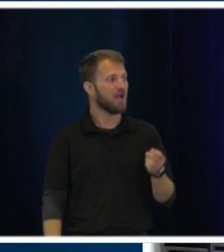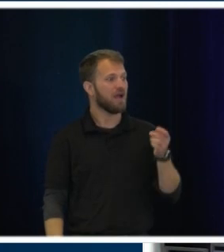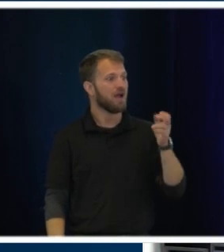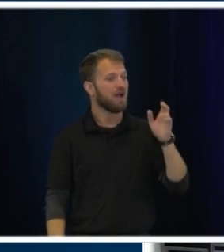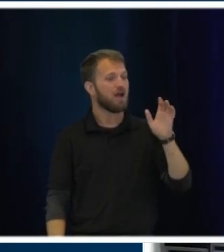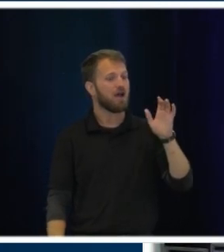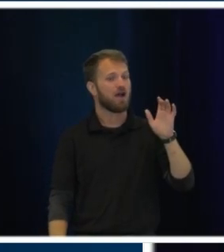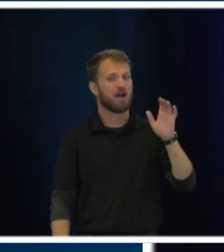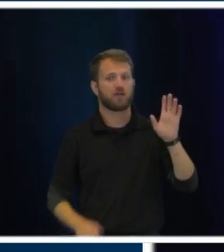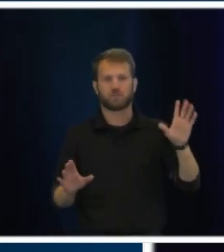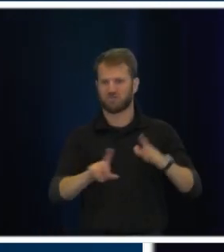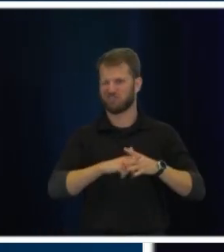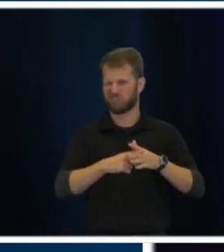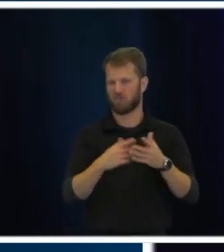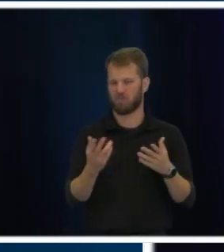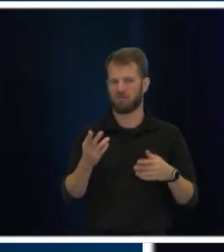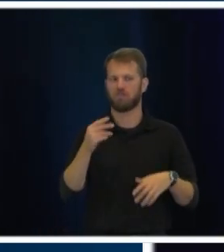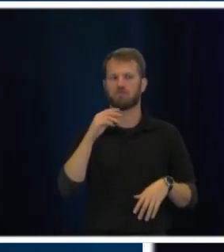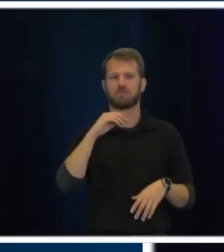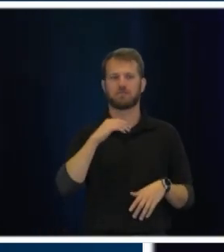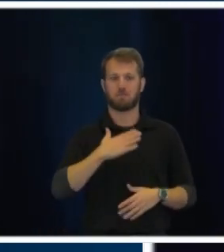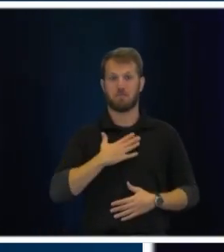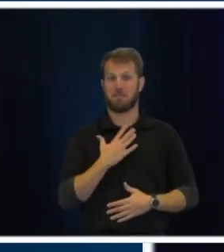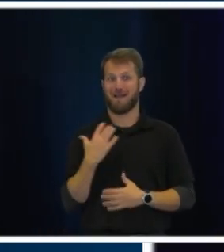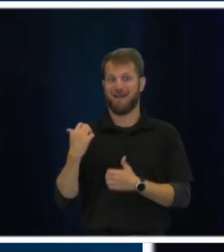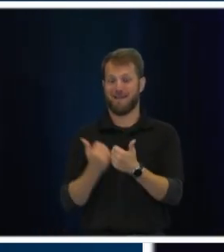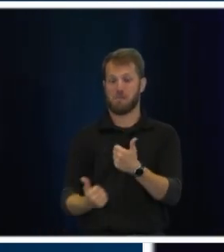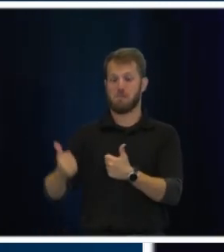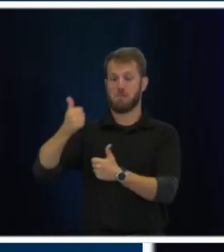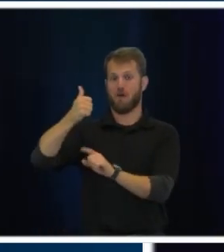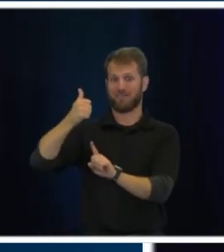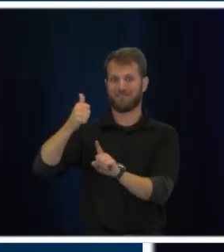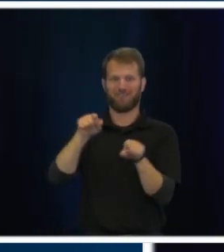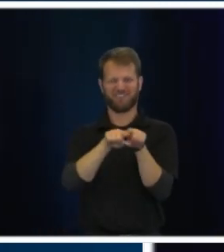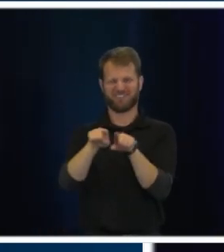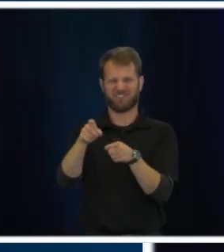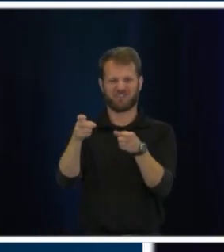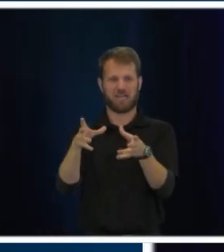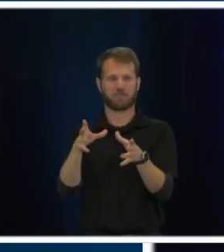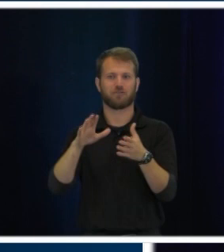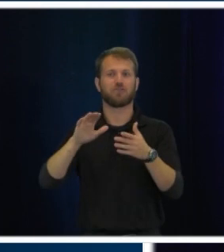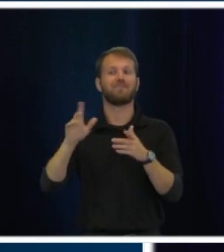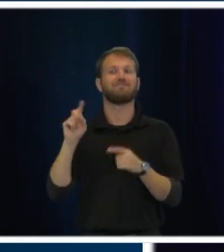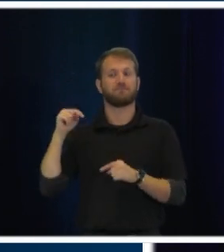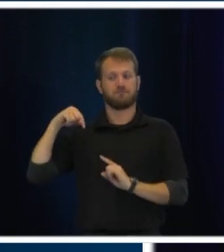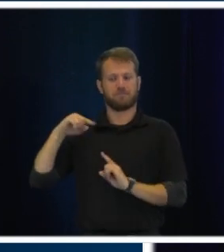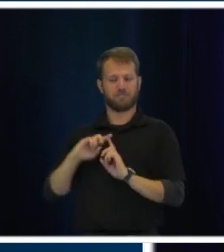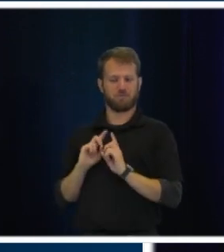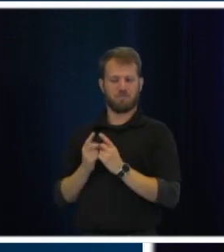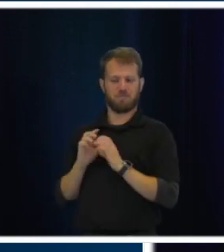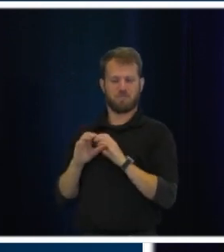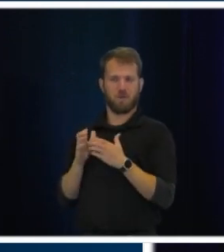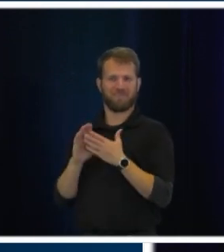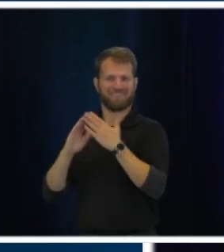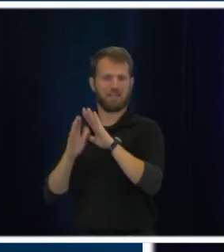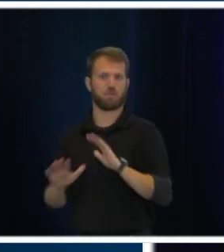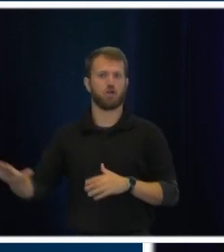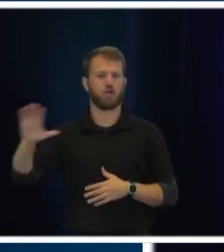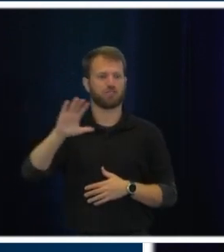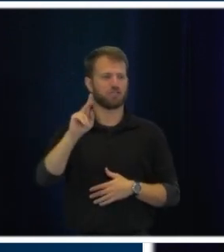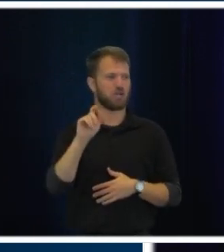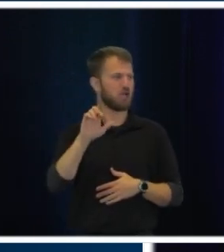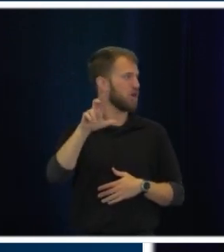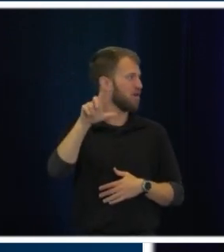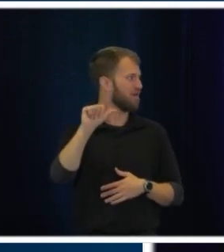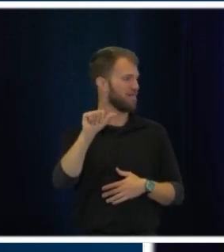Now, to get us started, I would like to introduce my boss and the director of the Department of Neighborhoods, Carla Williams Scott.